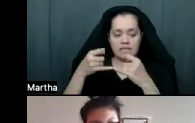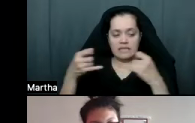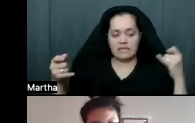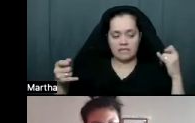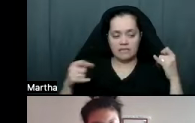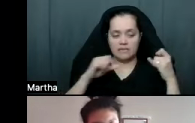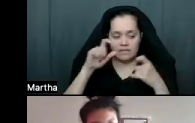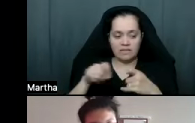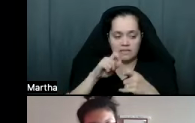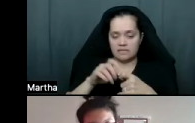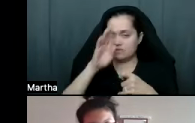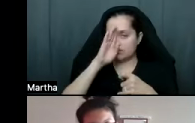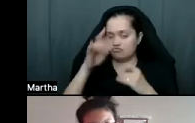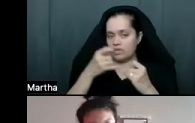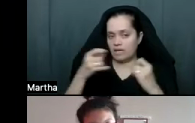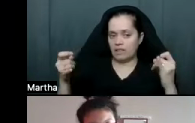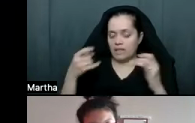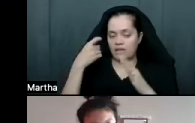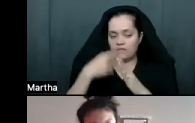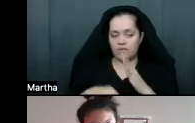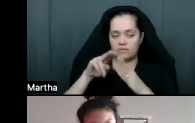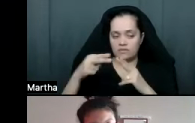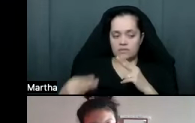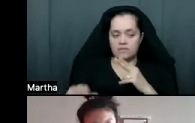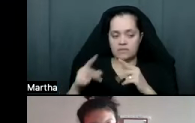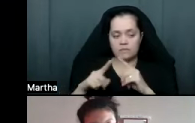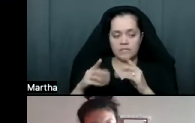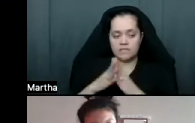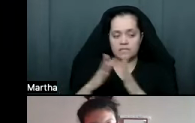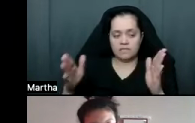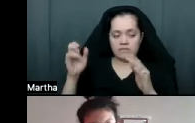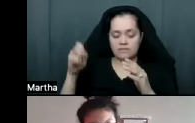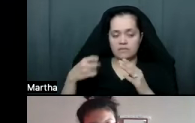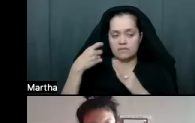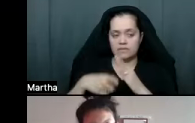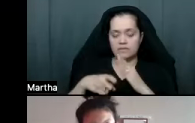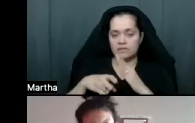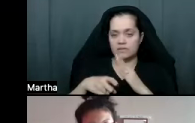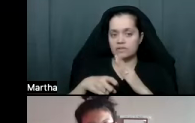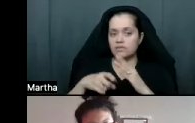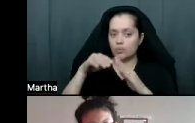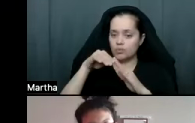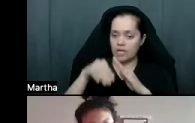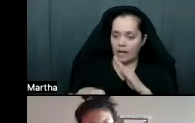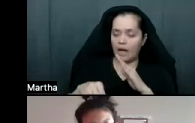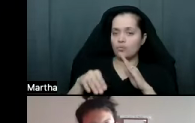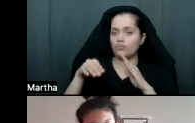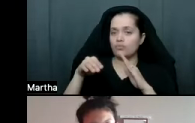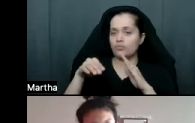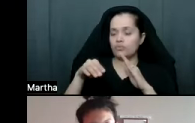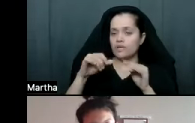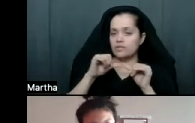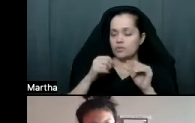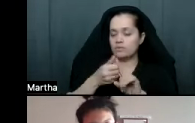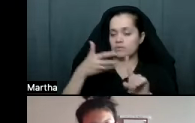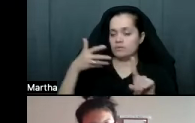a straight line of cost going down, but in general, costs progressively go down as we move